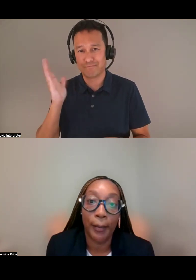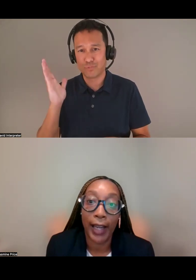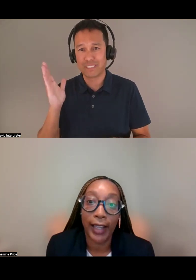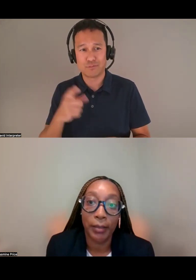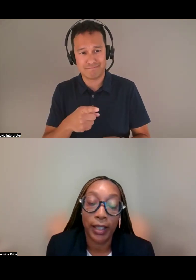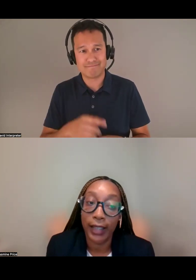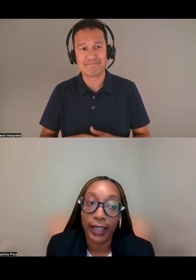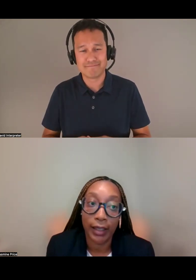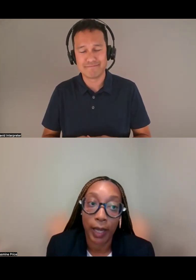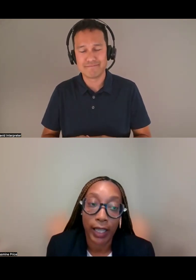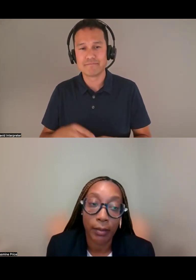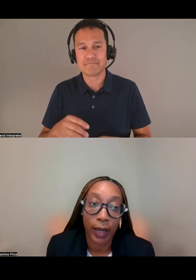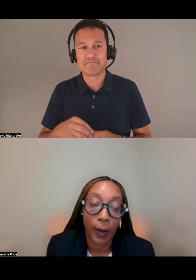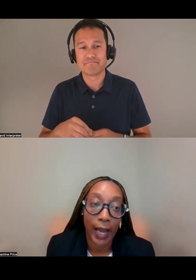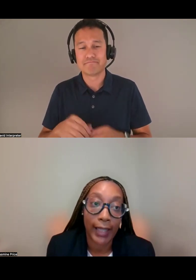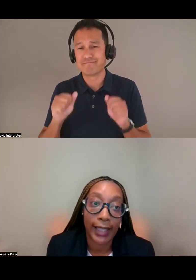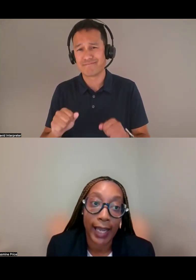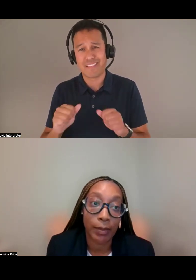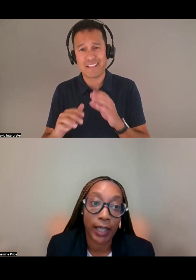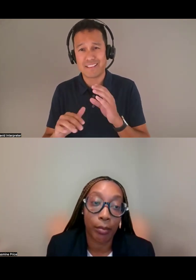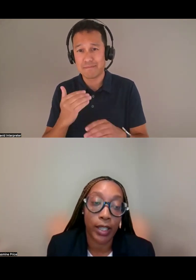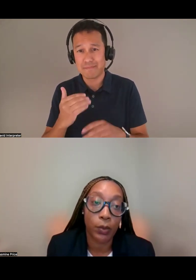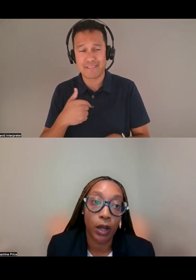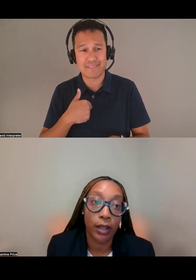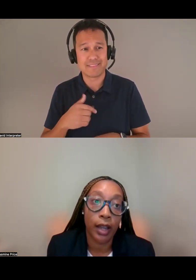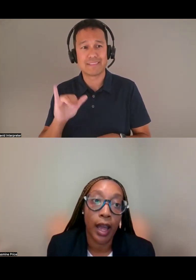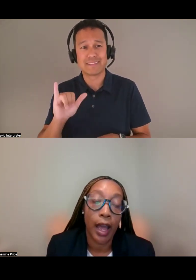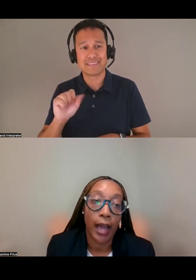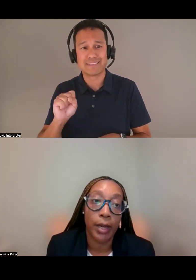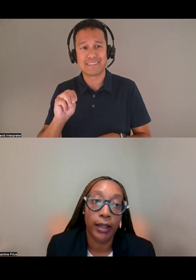So I can be contacted by email at